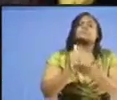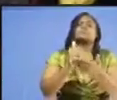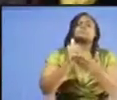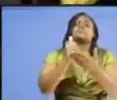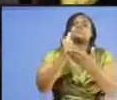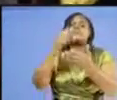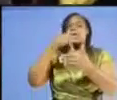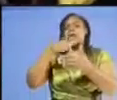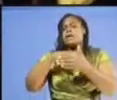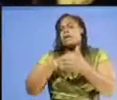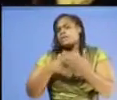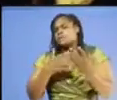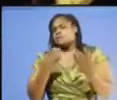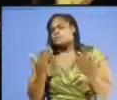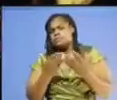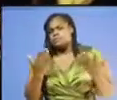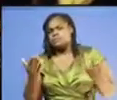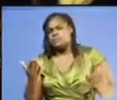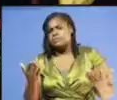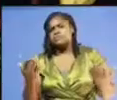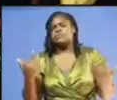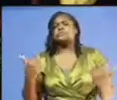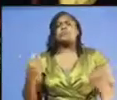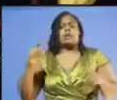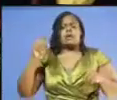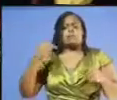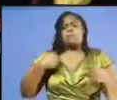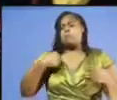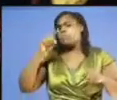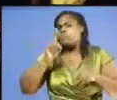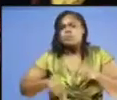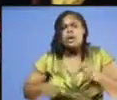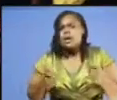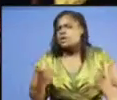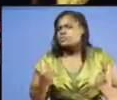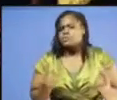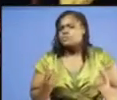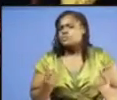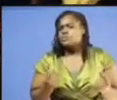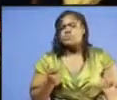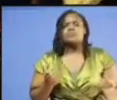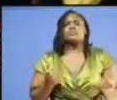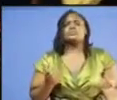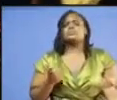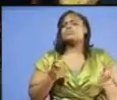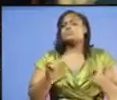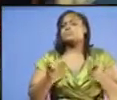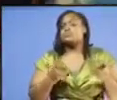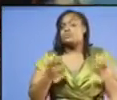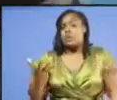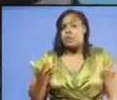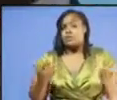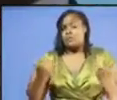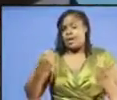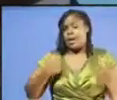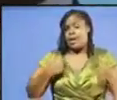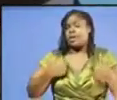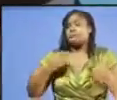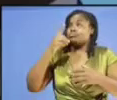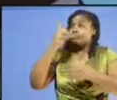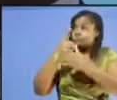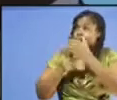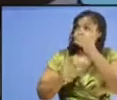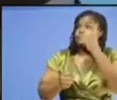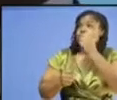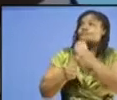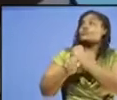things that to chart a new course do for your life. So I'll trust him. I want you